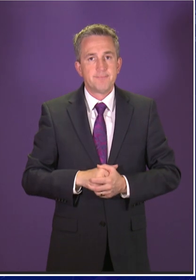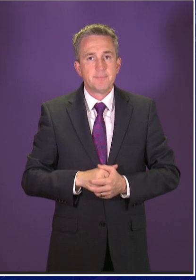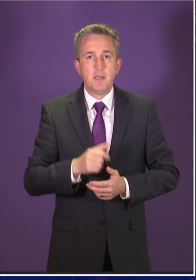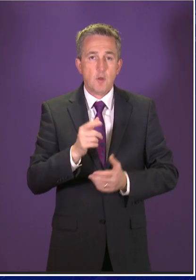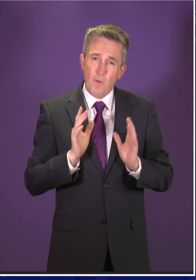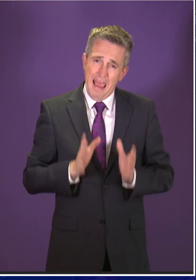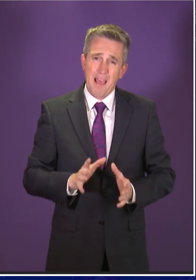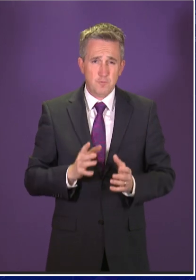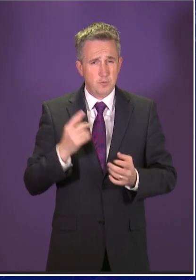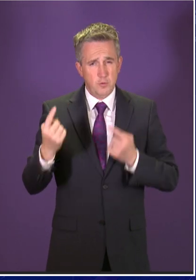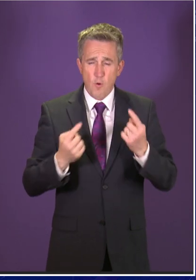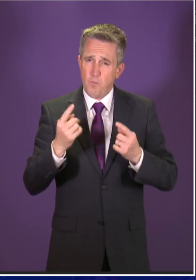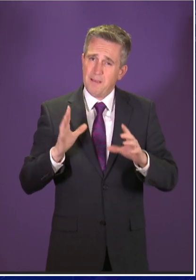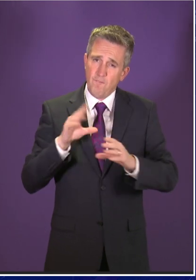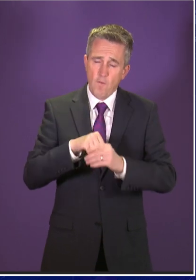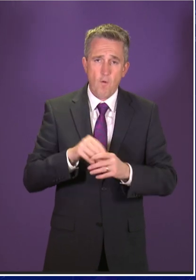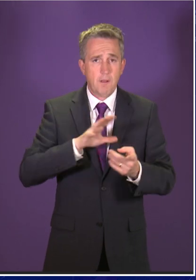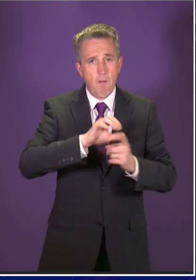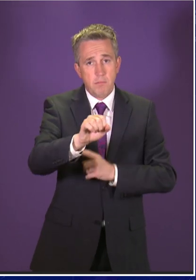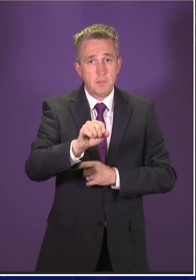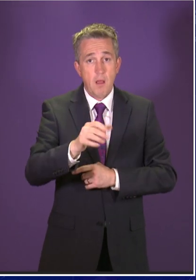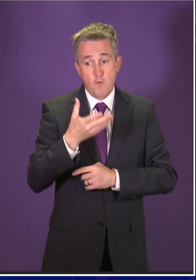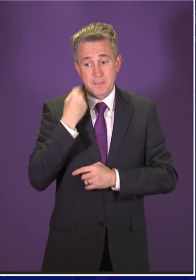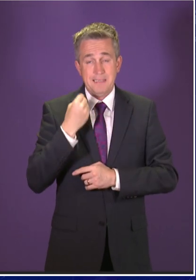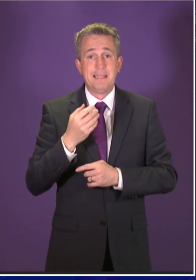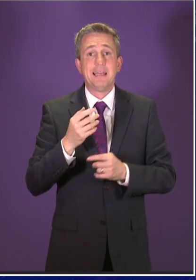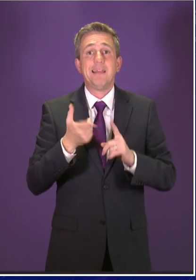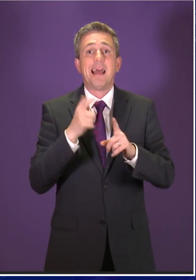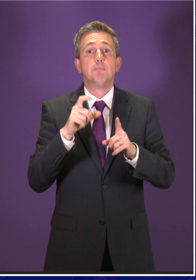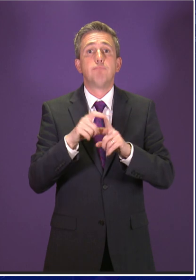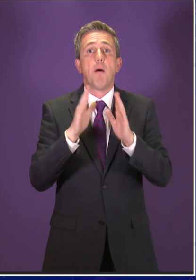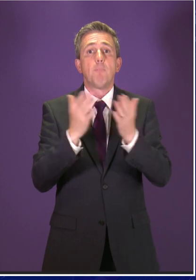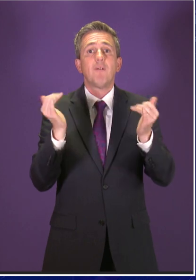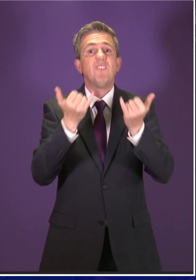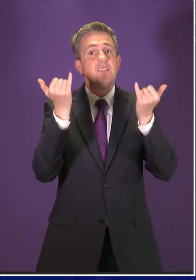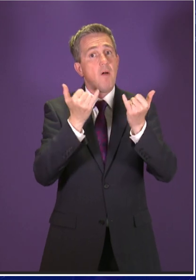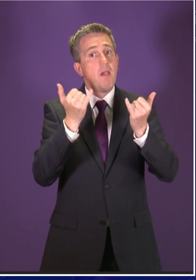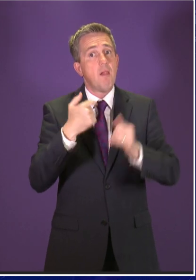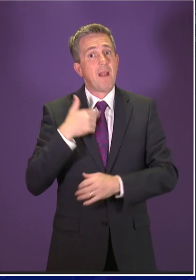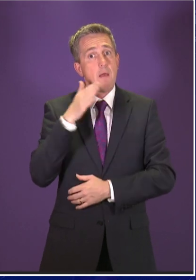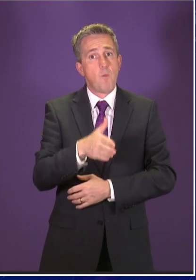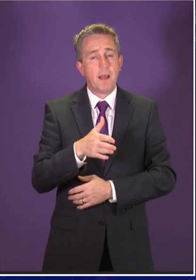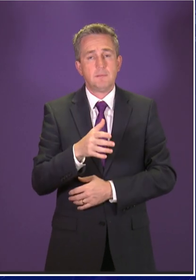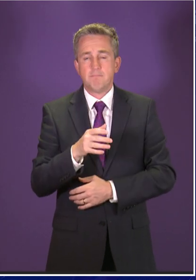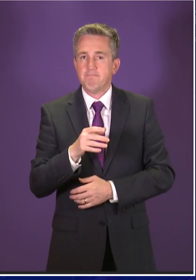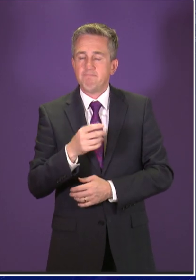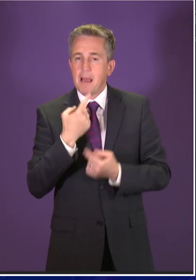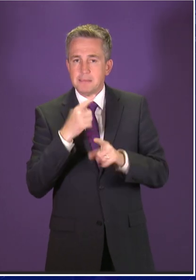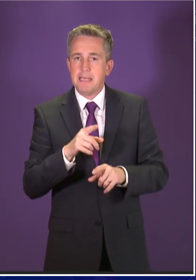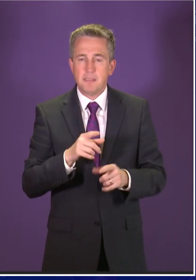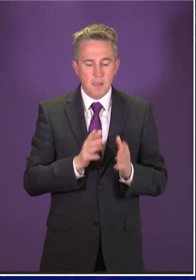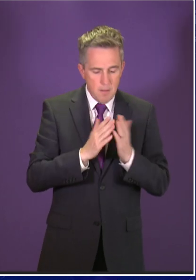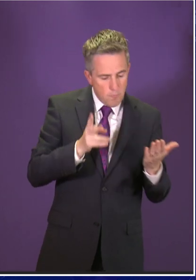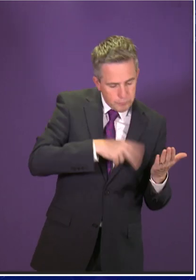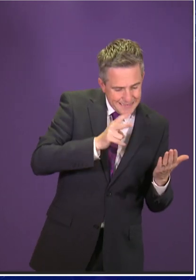in culture, something I was commenting on at the Edinburgh Book Festival earlier this week. In my view, reading or consuming other